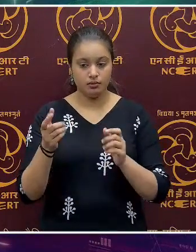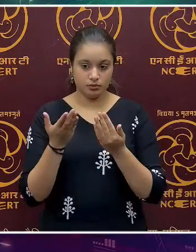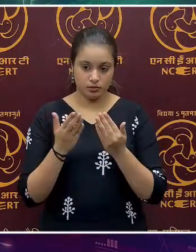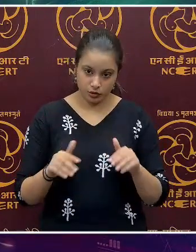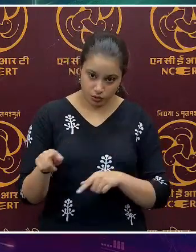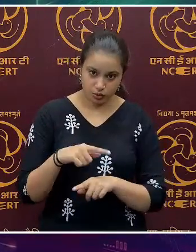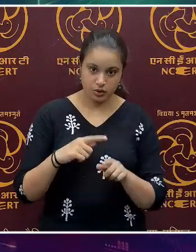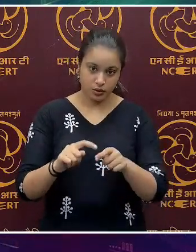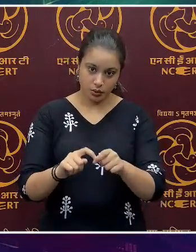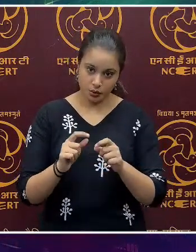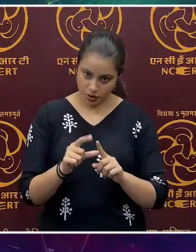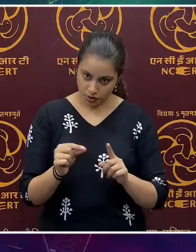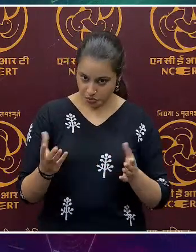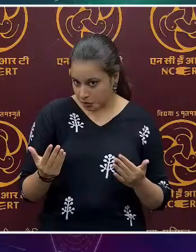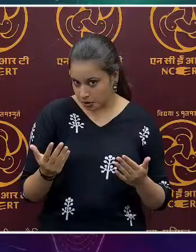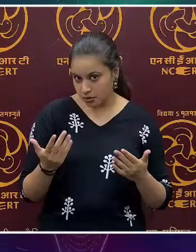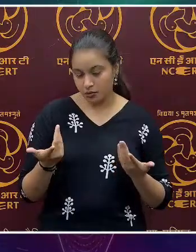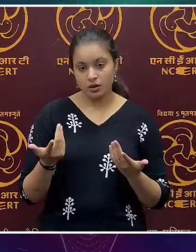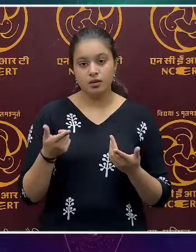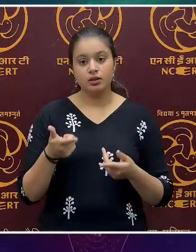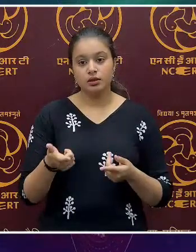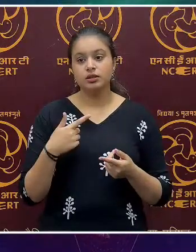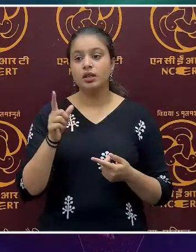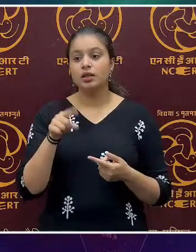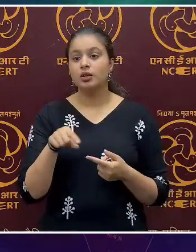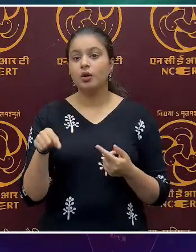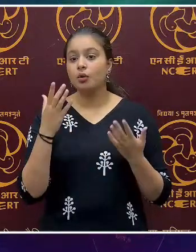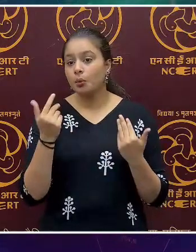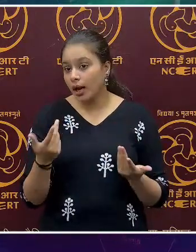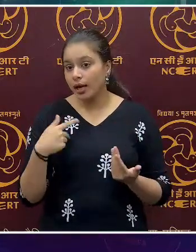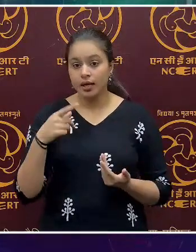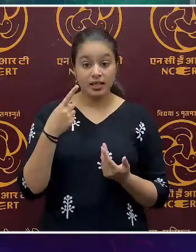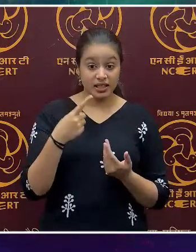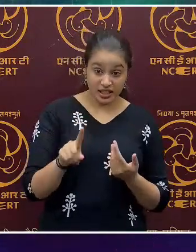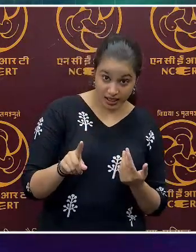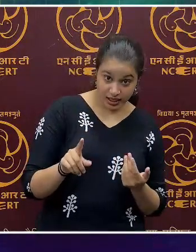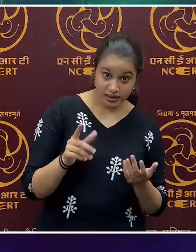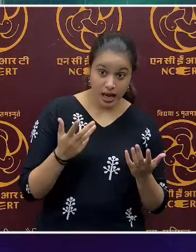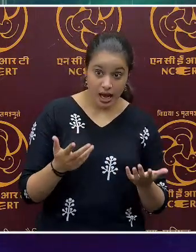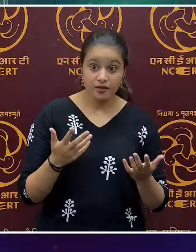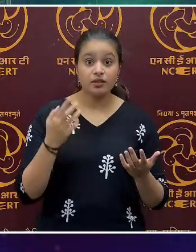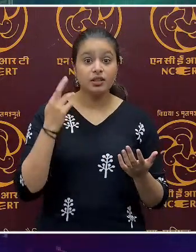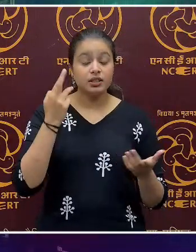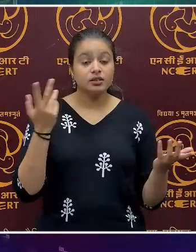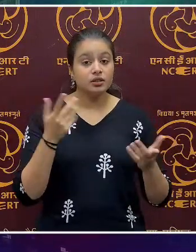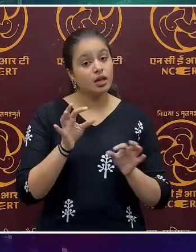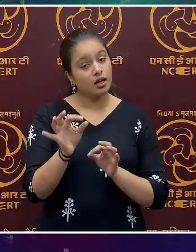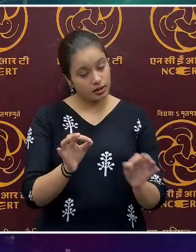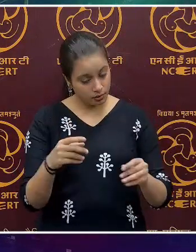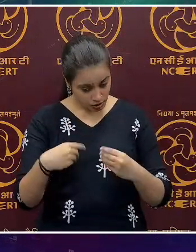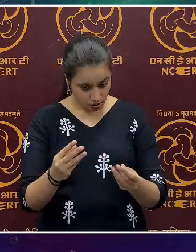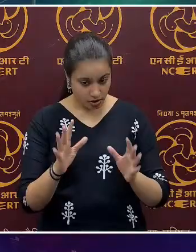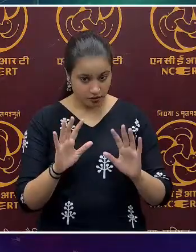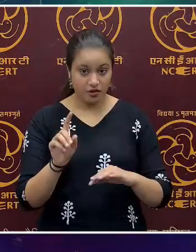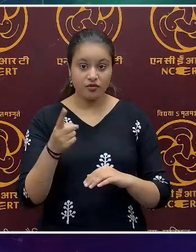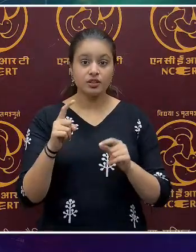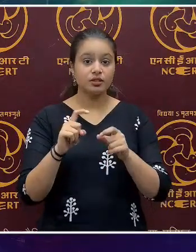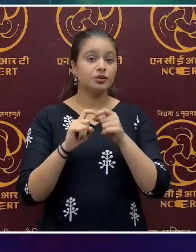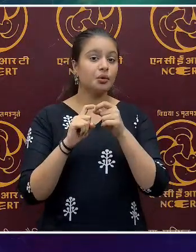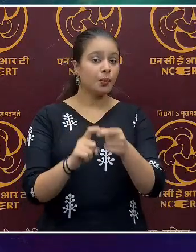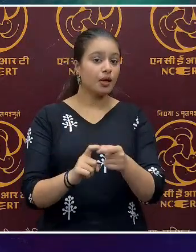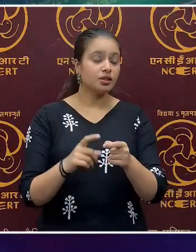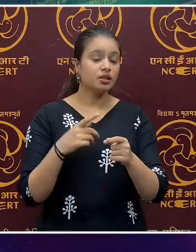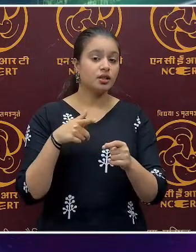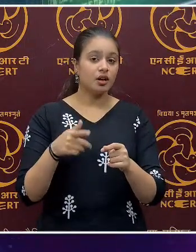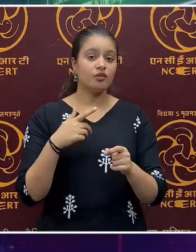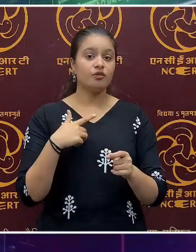the questions also, like why it is incorrect, why it is correct. For correct answer also it will give the explanation. As you can see in the first question, that after